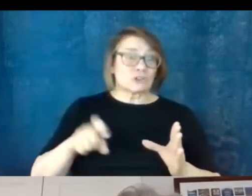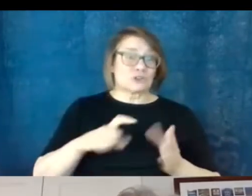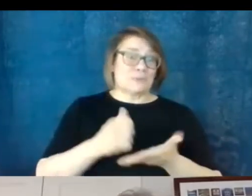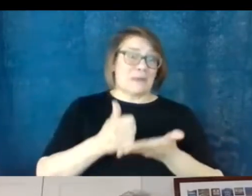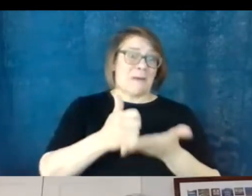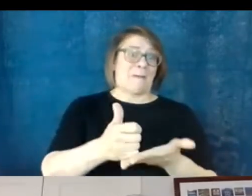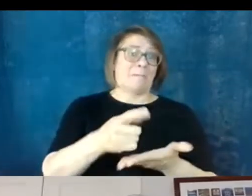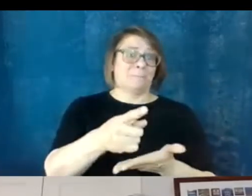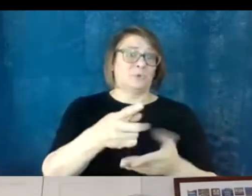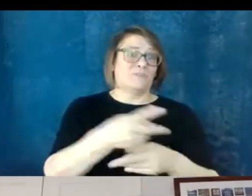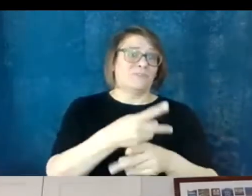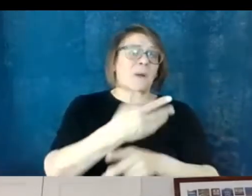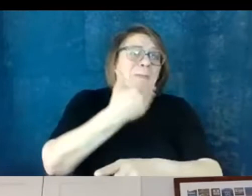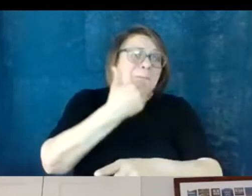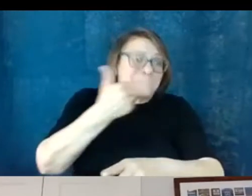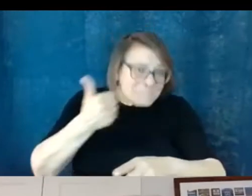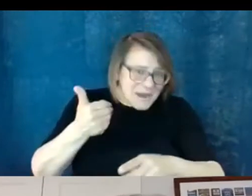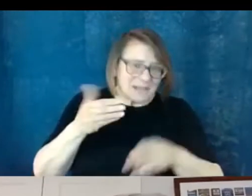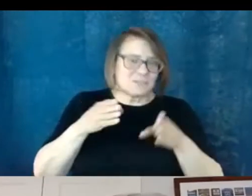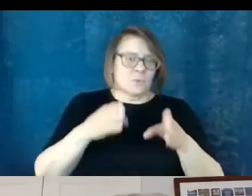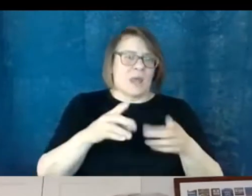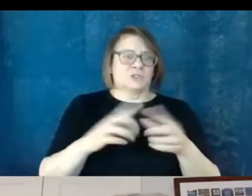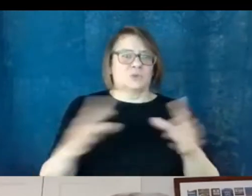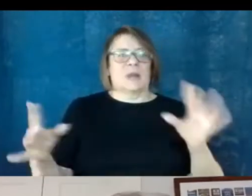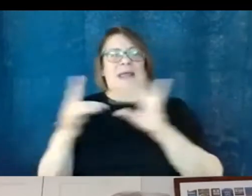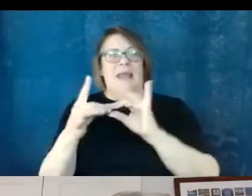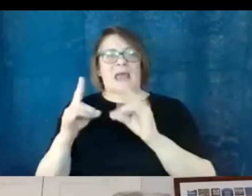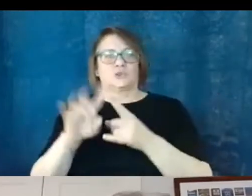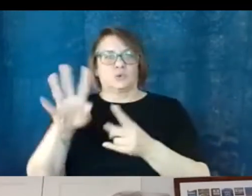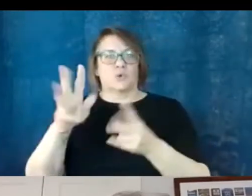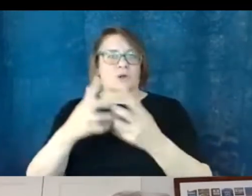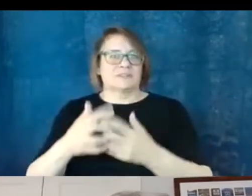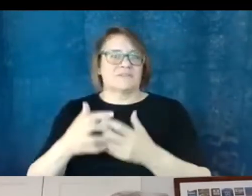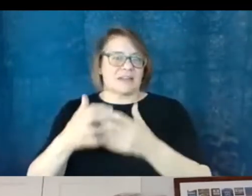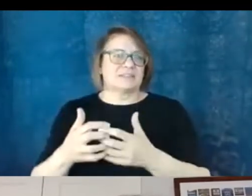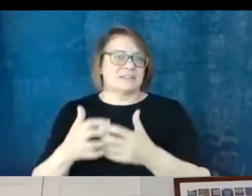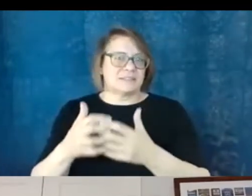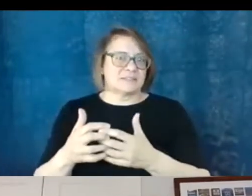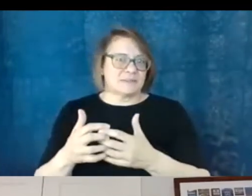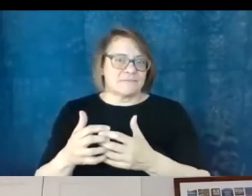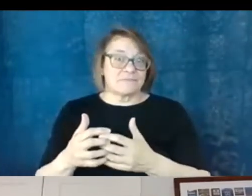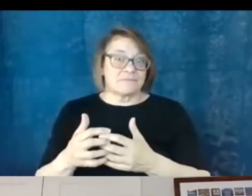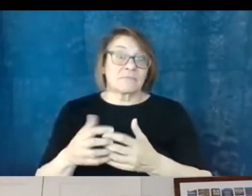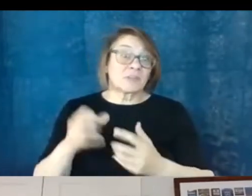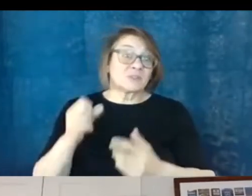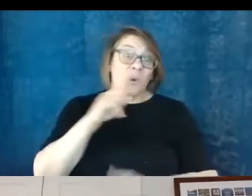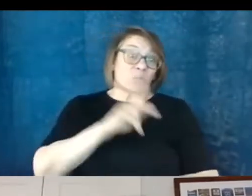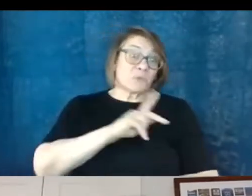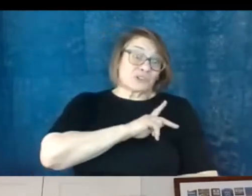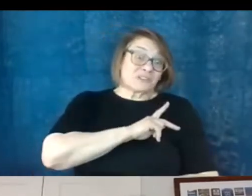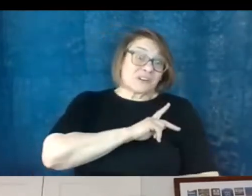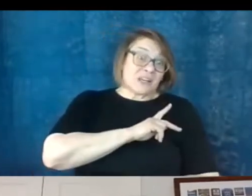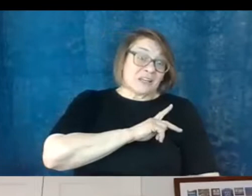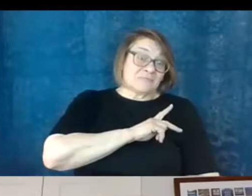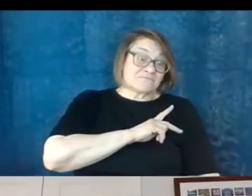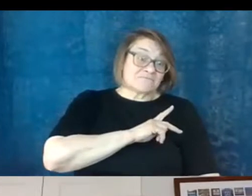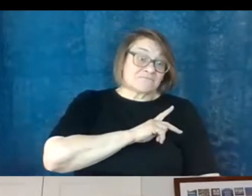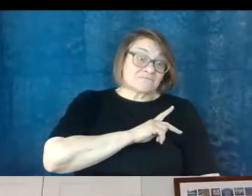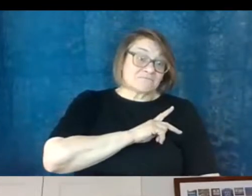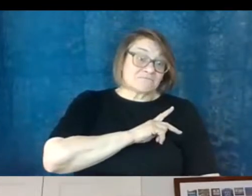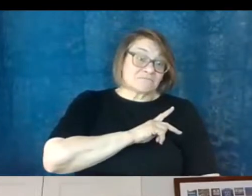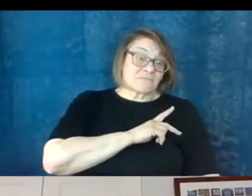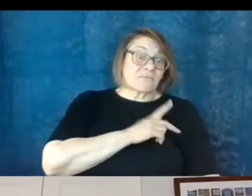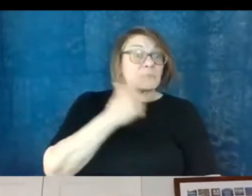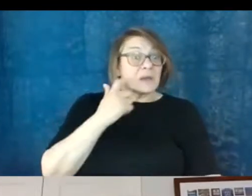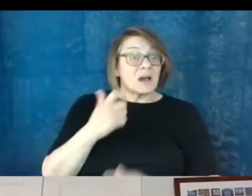figure out the best way to connect to your device as well. And so personally, because